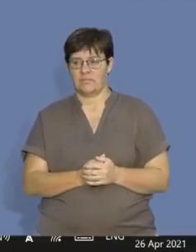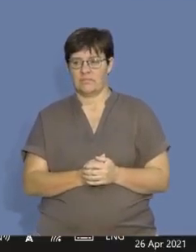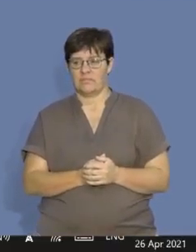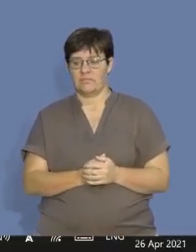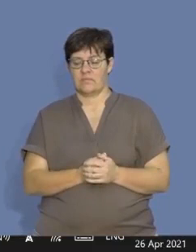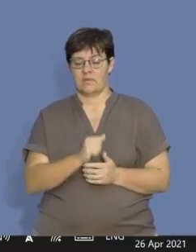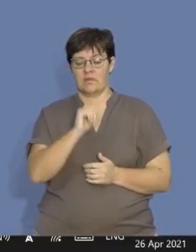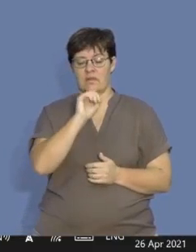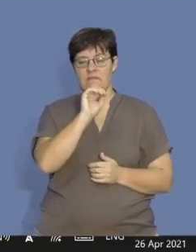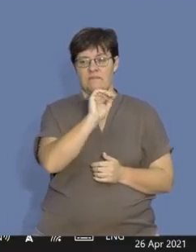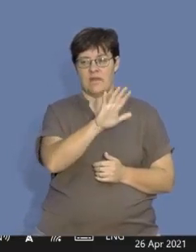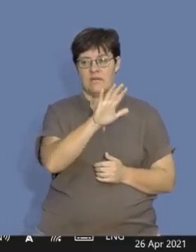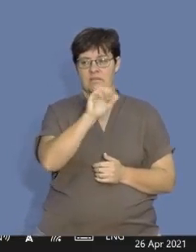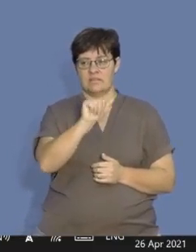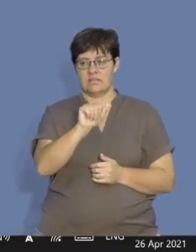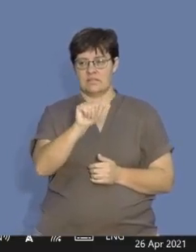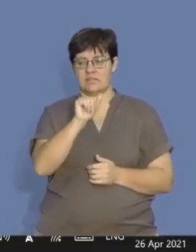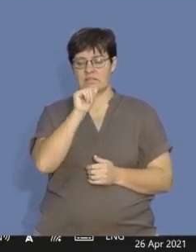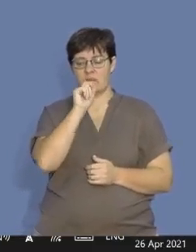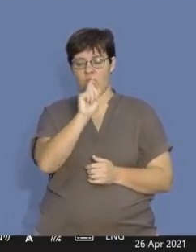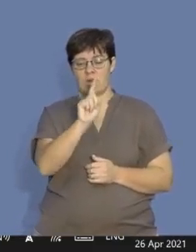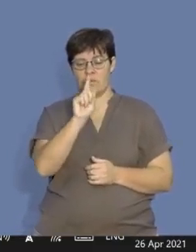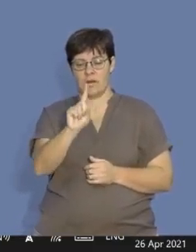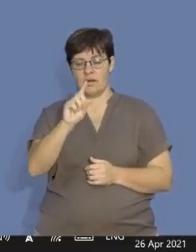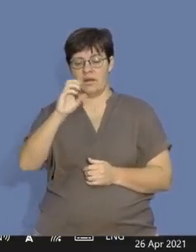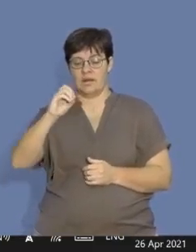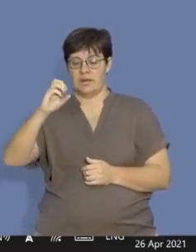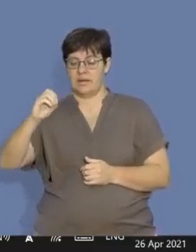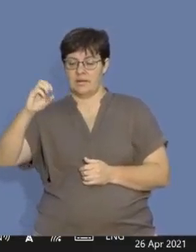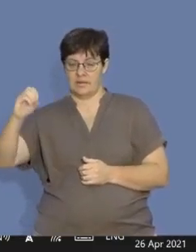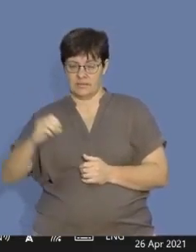taking current assets with stock,